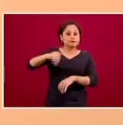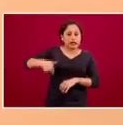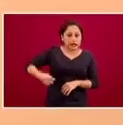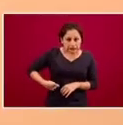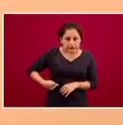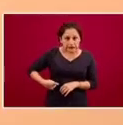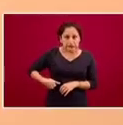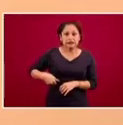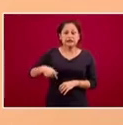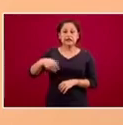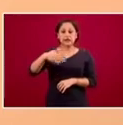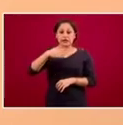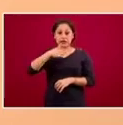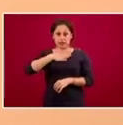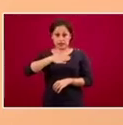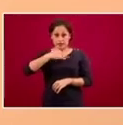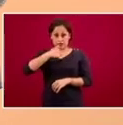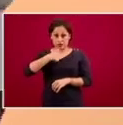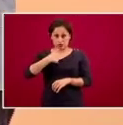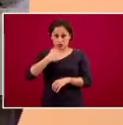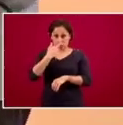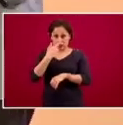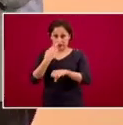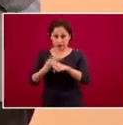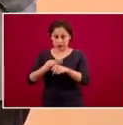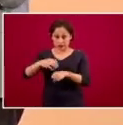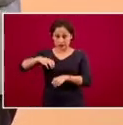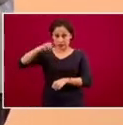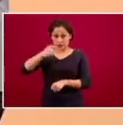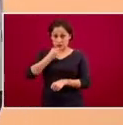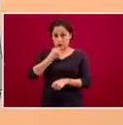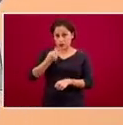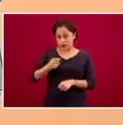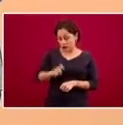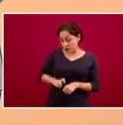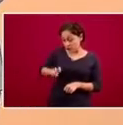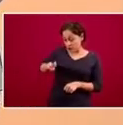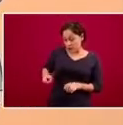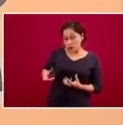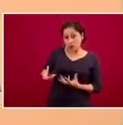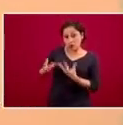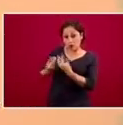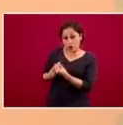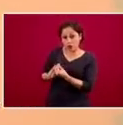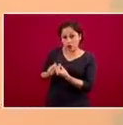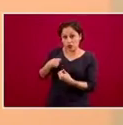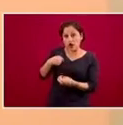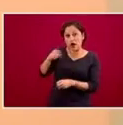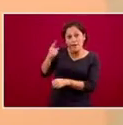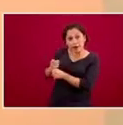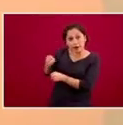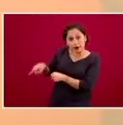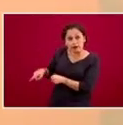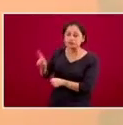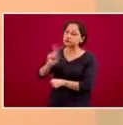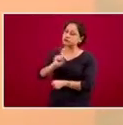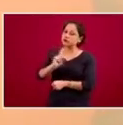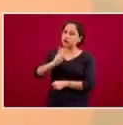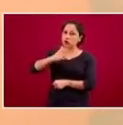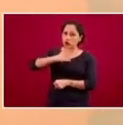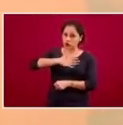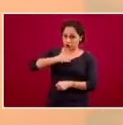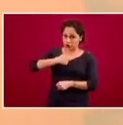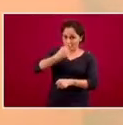to you that if the cabin starts losing pressure for some reason, before putting the oxygen mask on